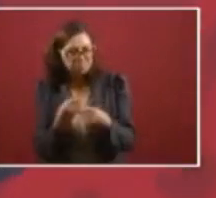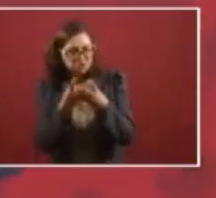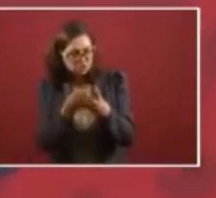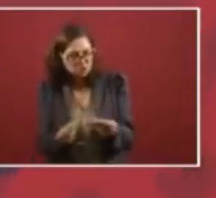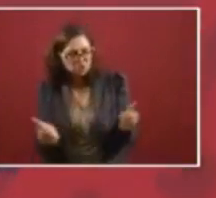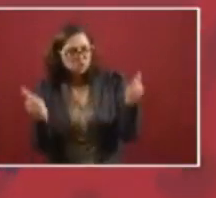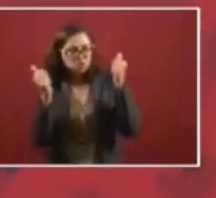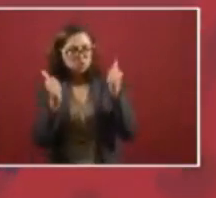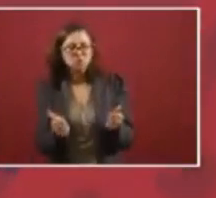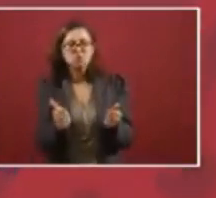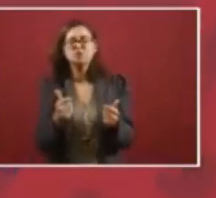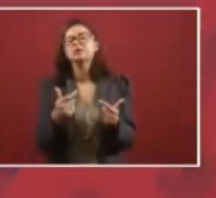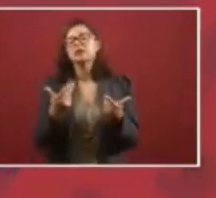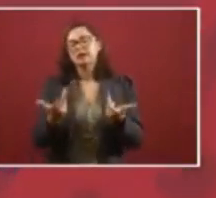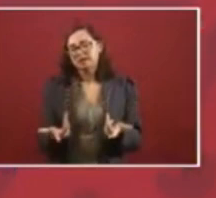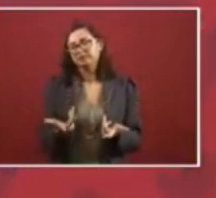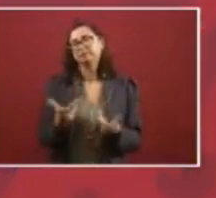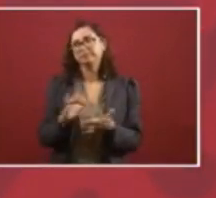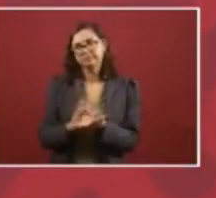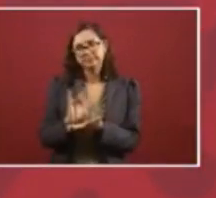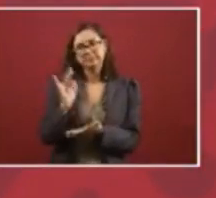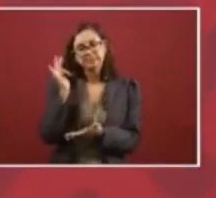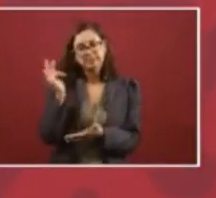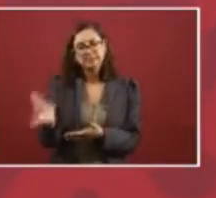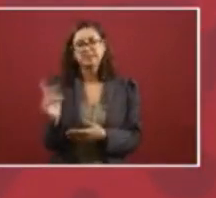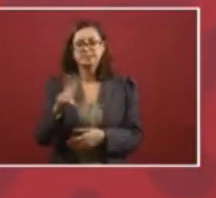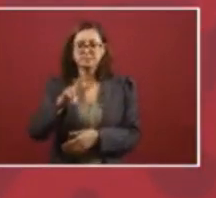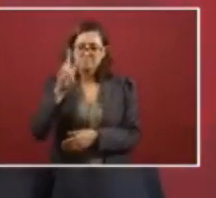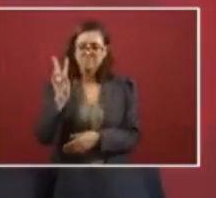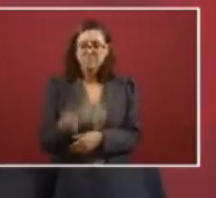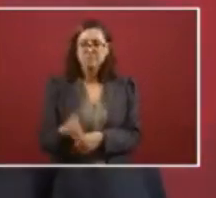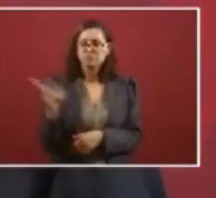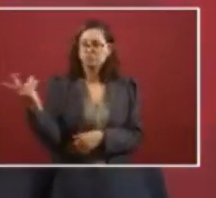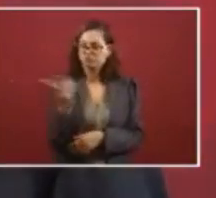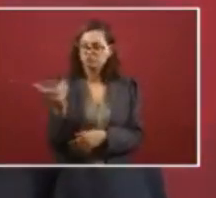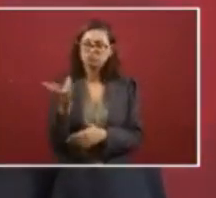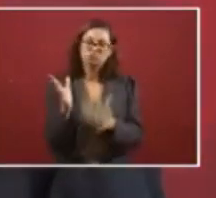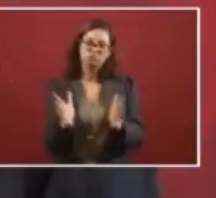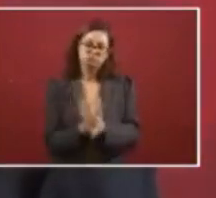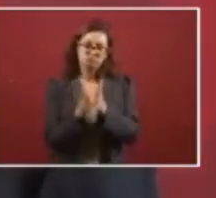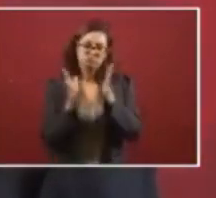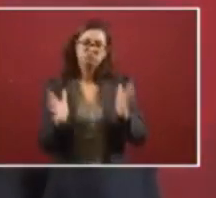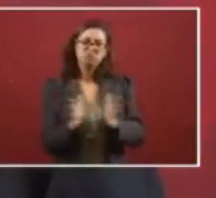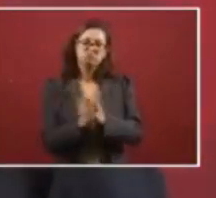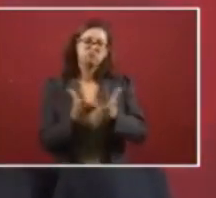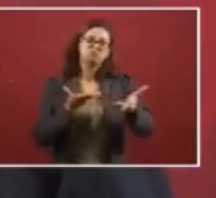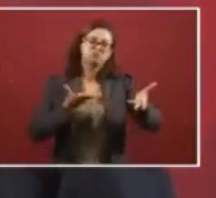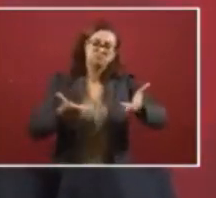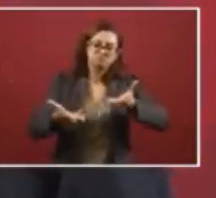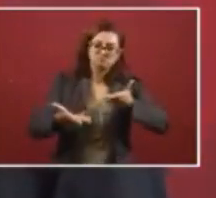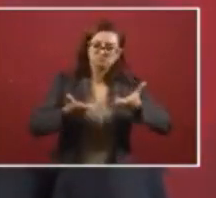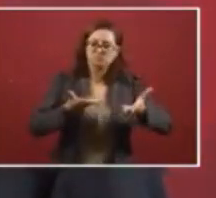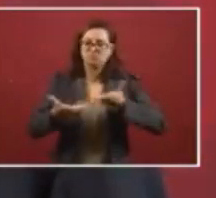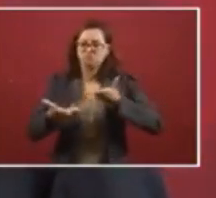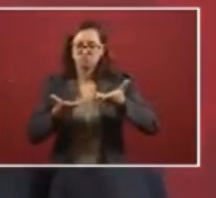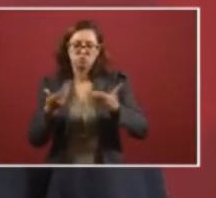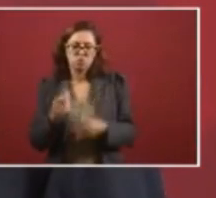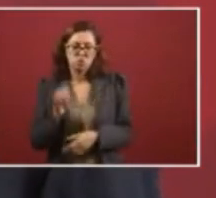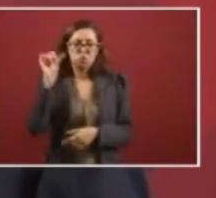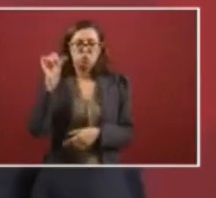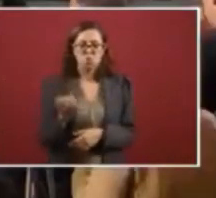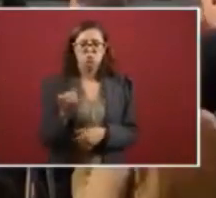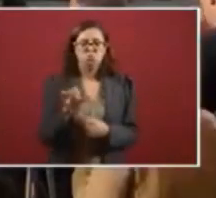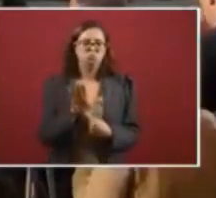put in these negotiations, and that truly has been very important,